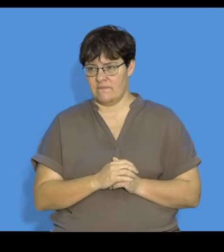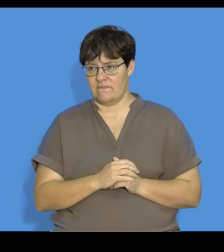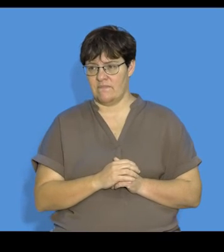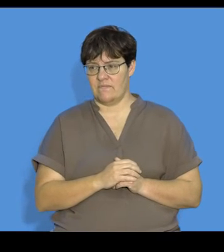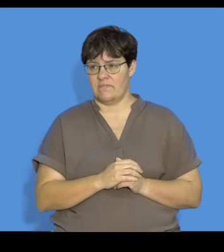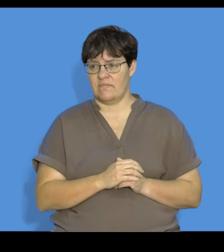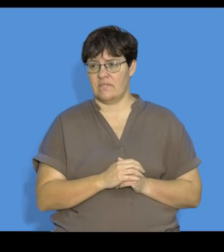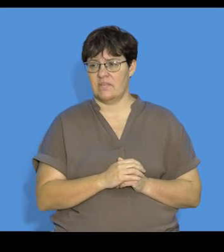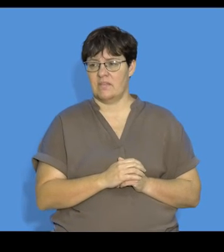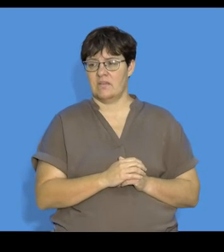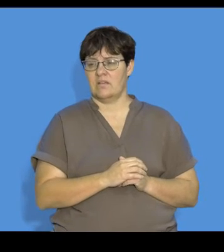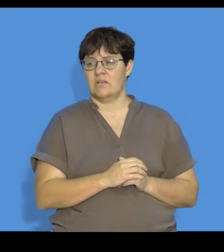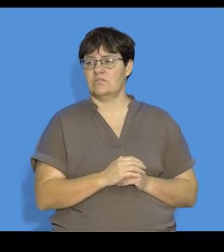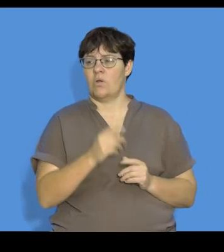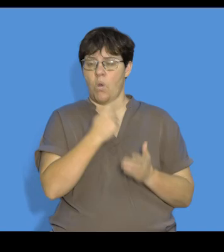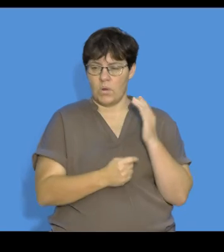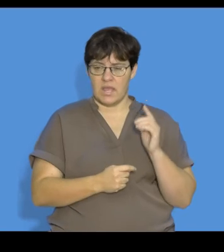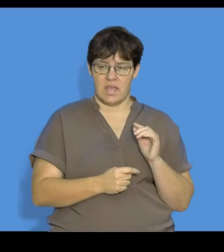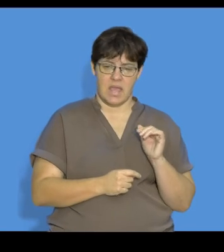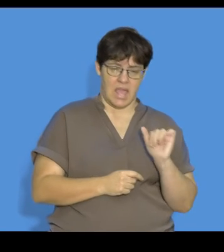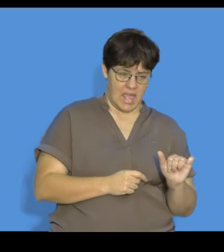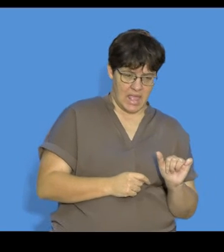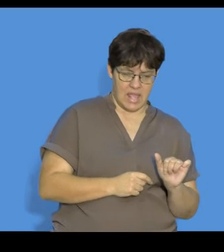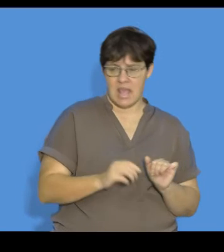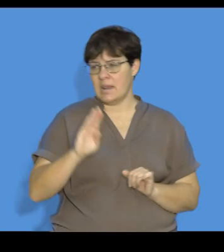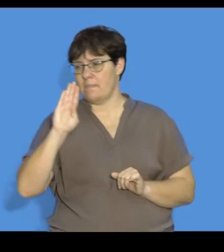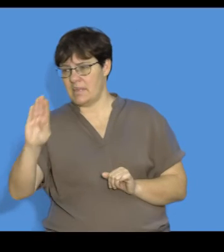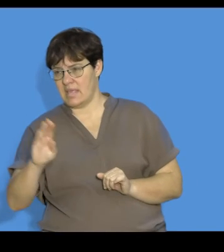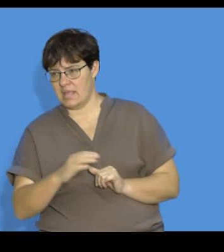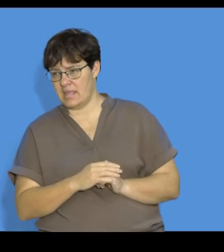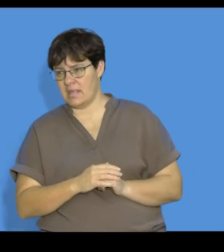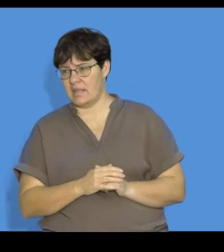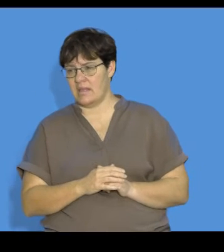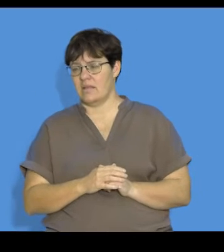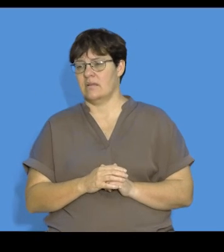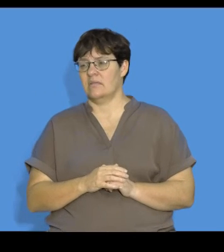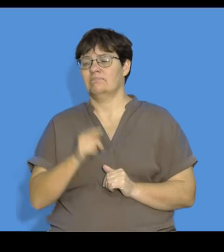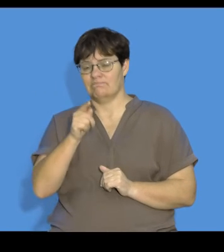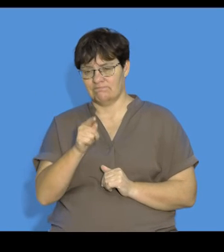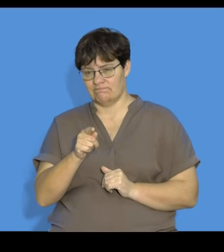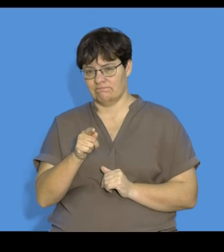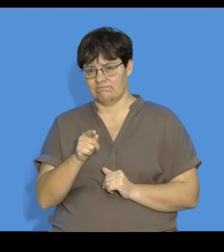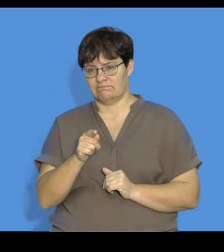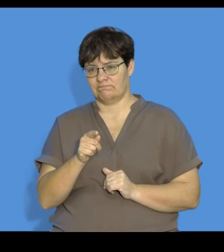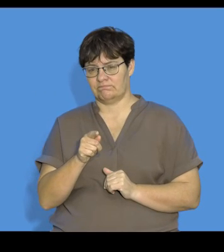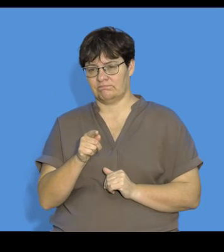will only be between the A and the B there. That's where the graph will be